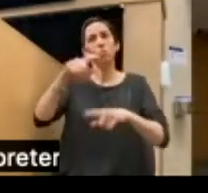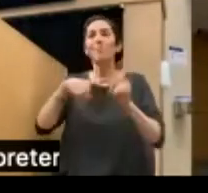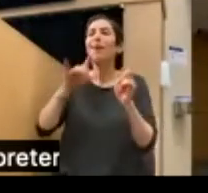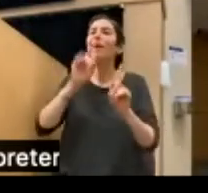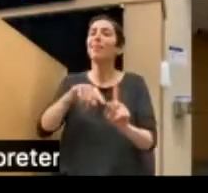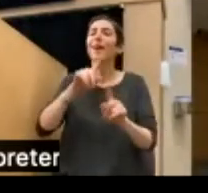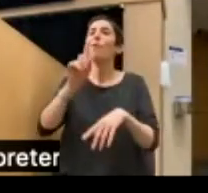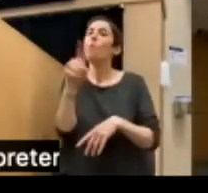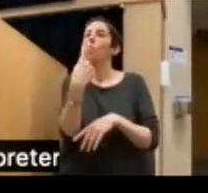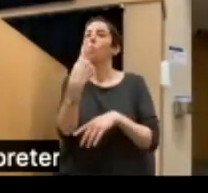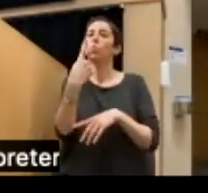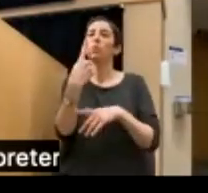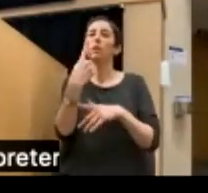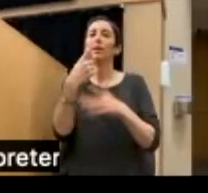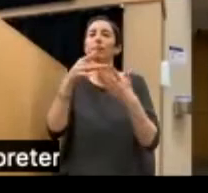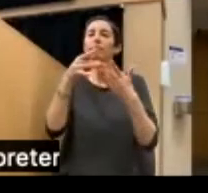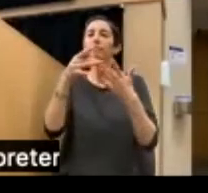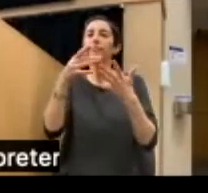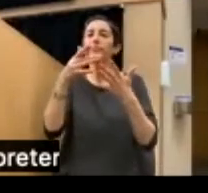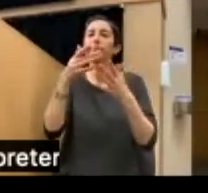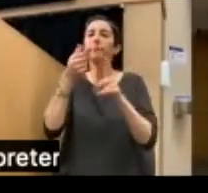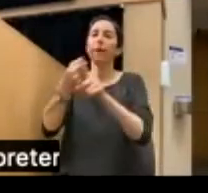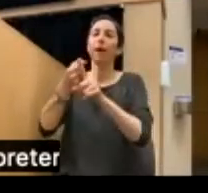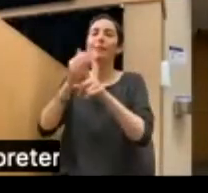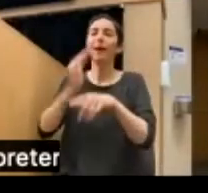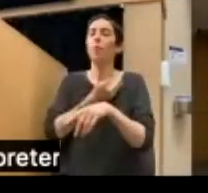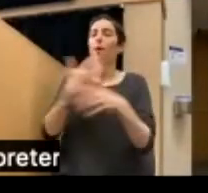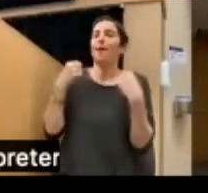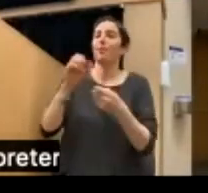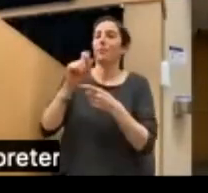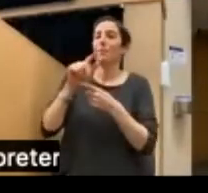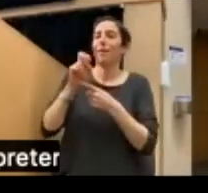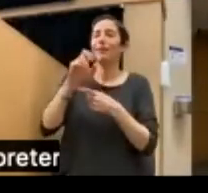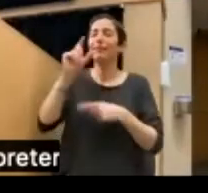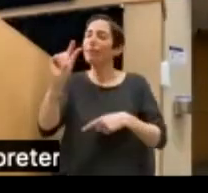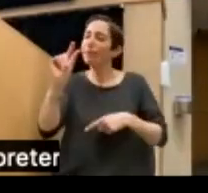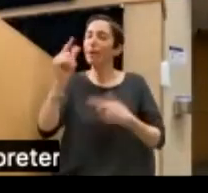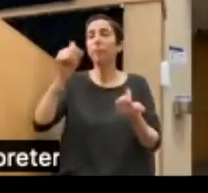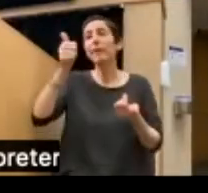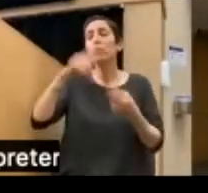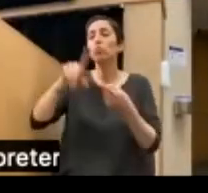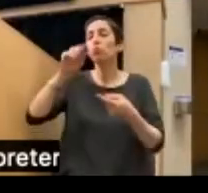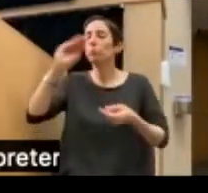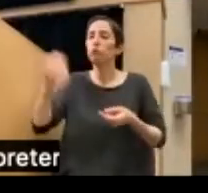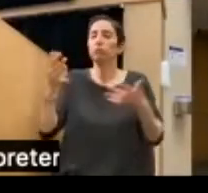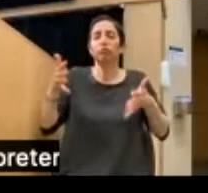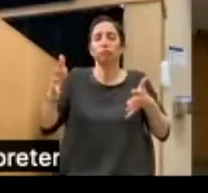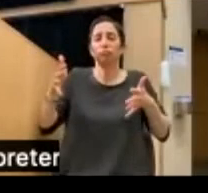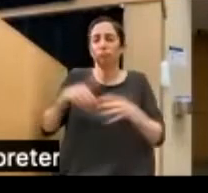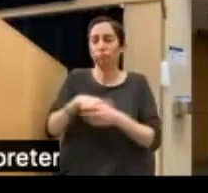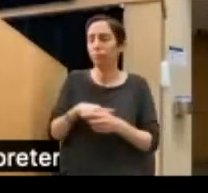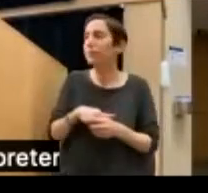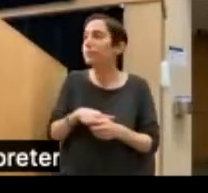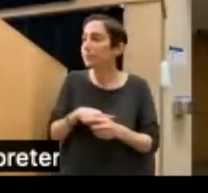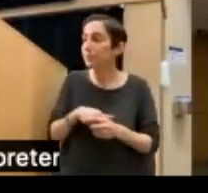10 to 20% of our overall health status. And it turns out while genes play a role, thanks to discoveries in the field